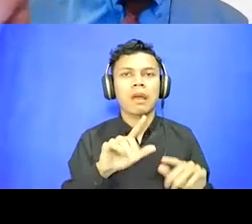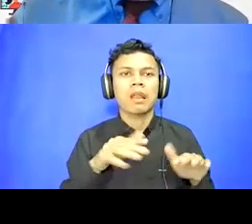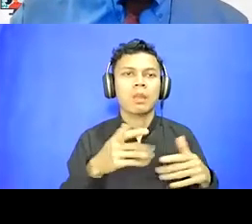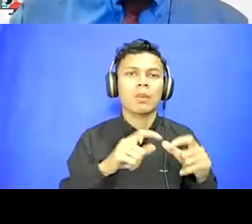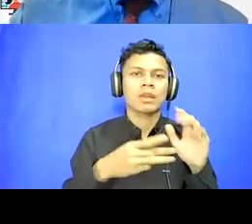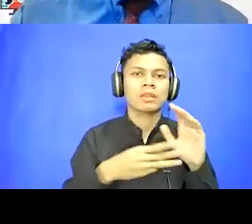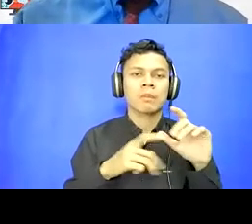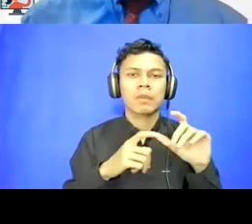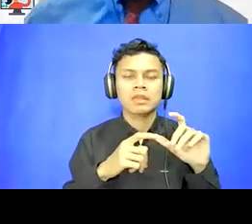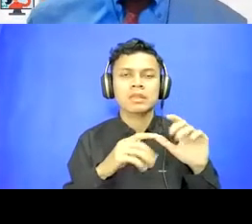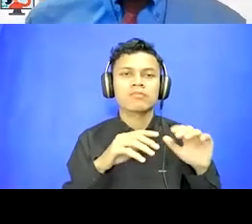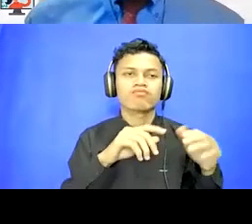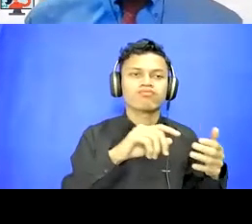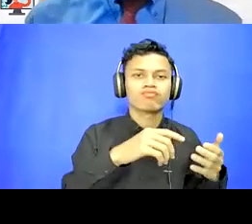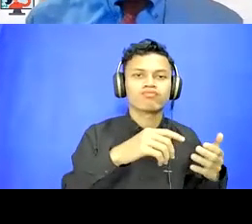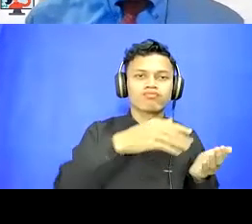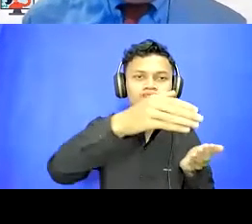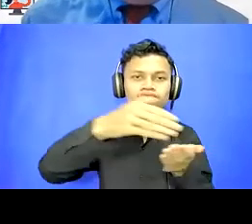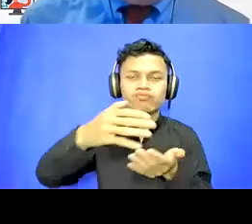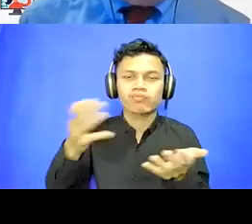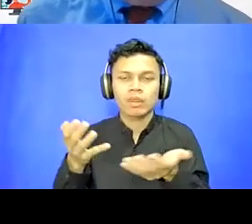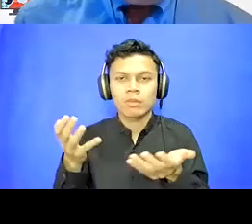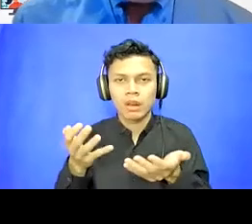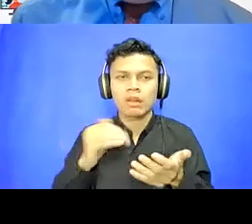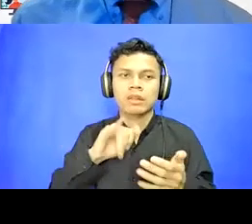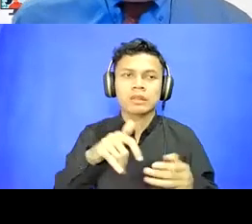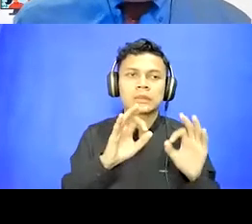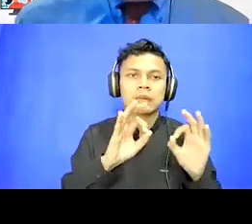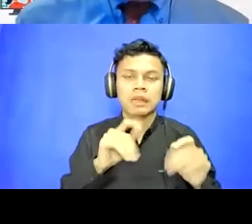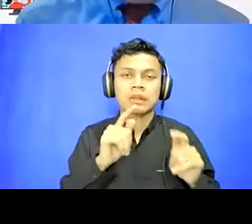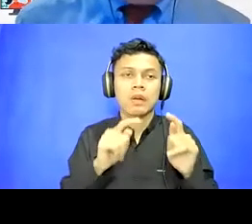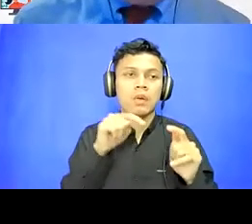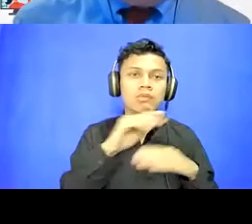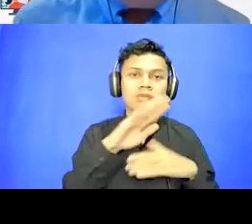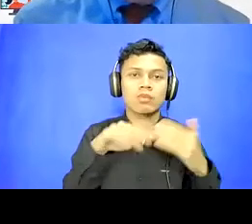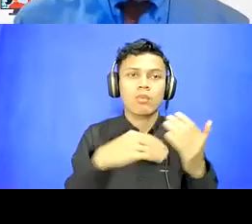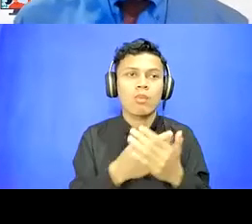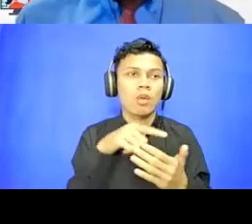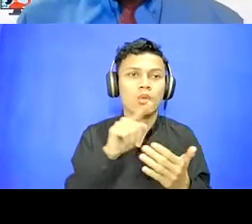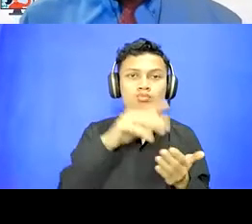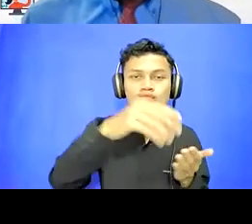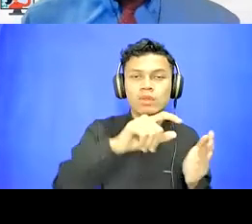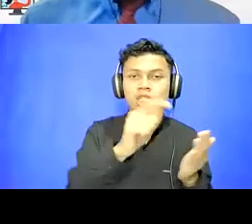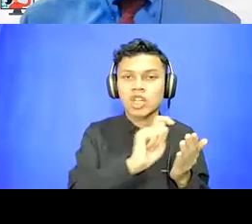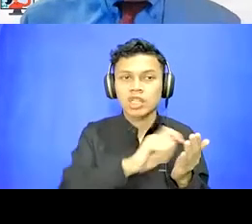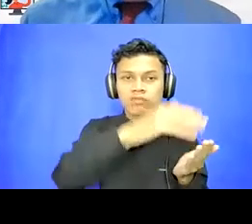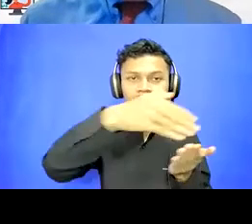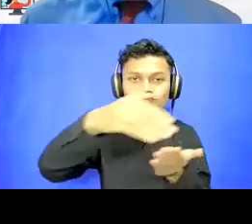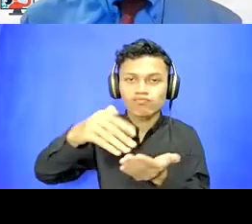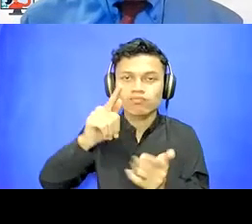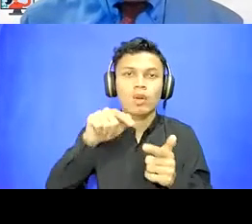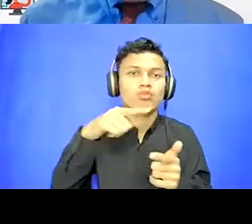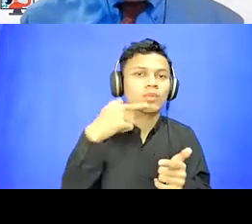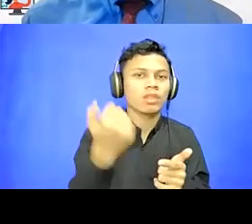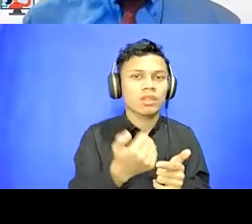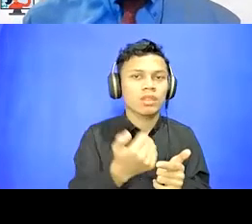that it's in the record if it's important. We have guidelines regarding the retention of records